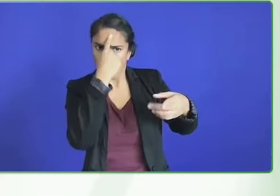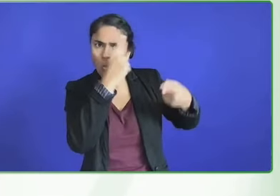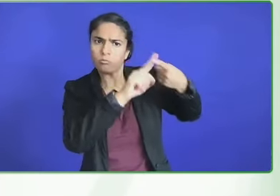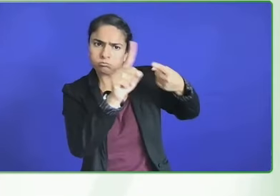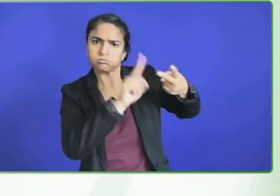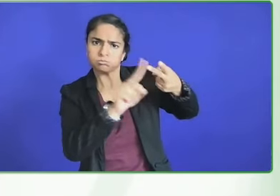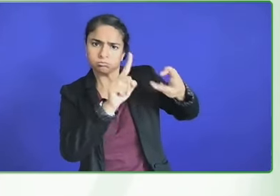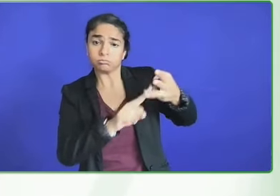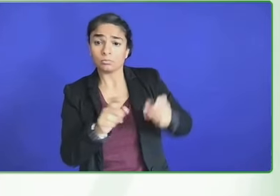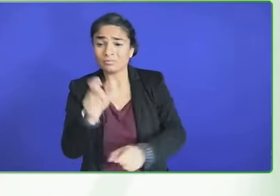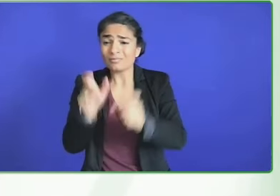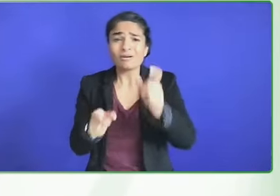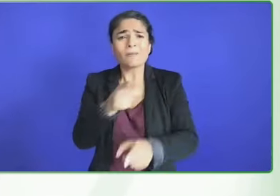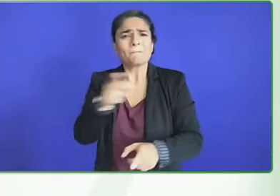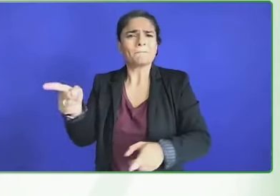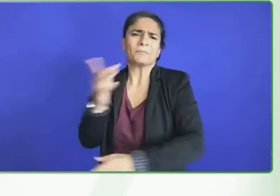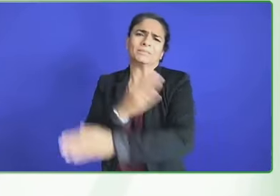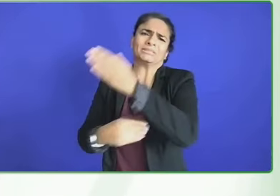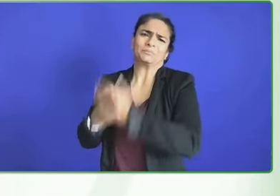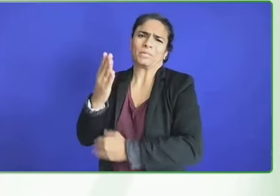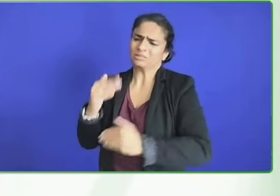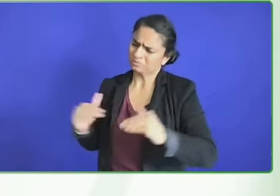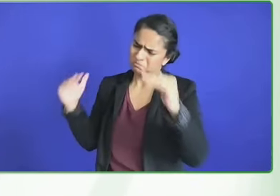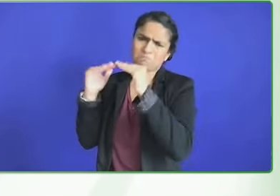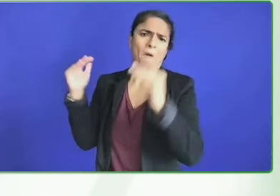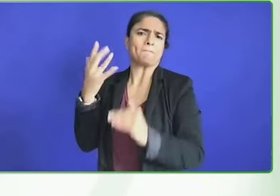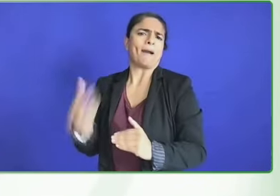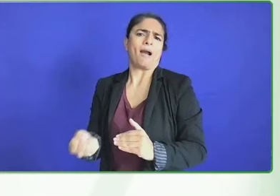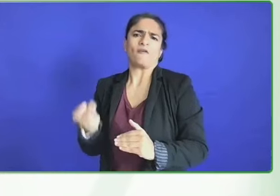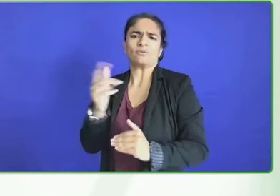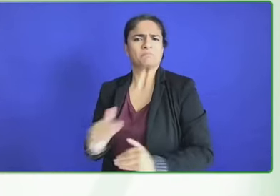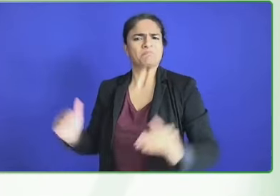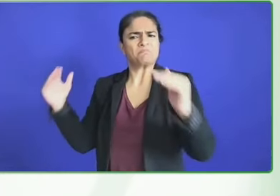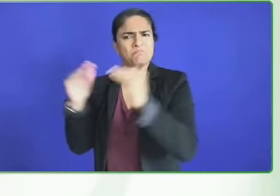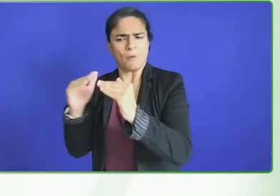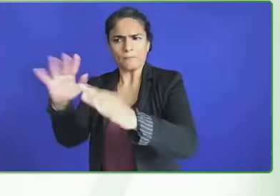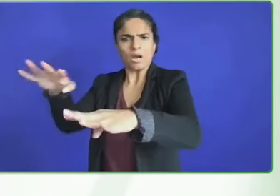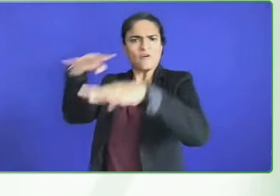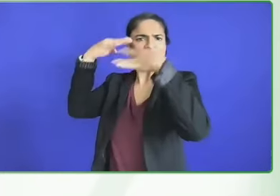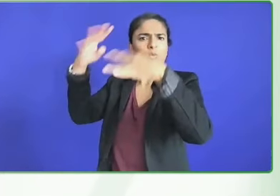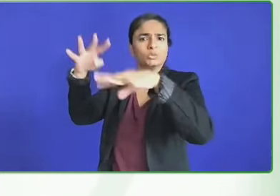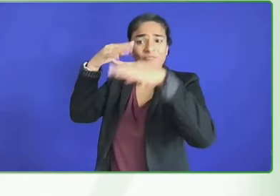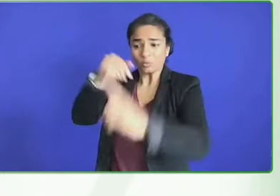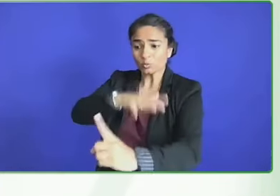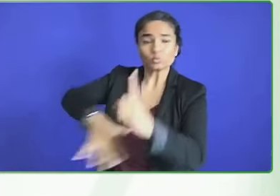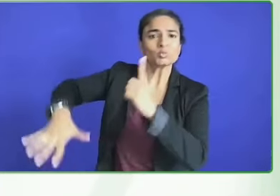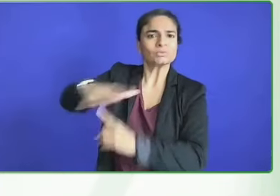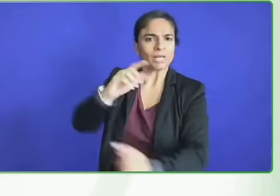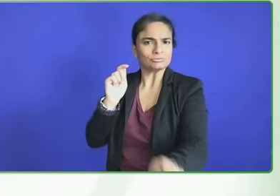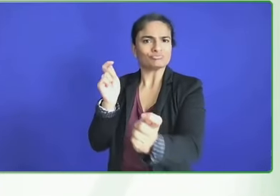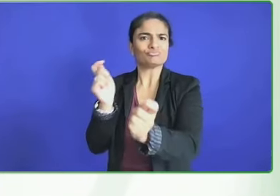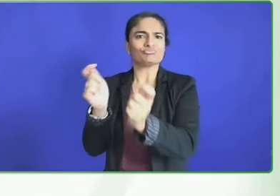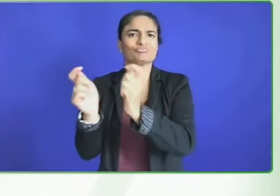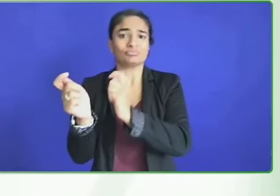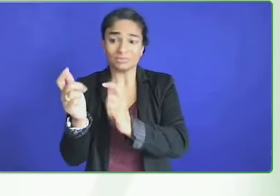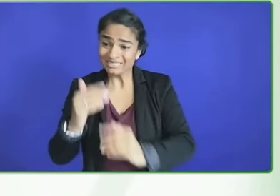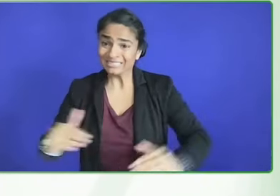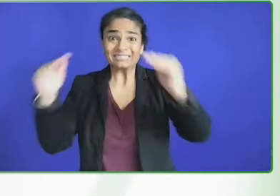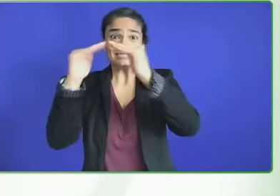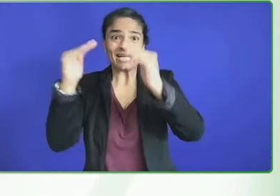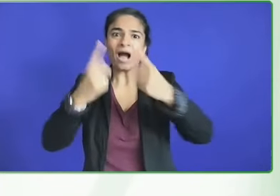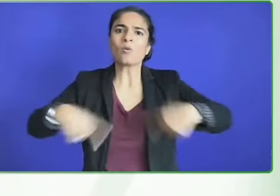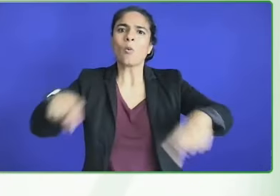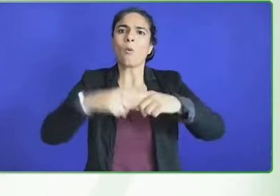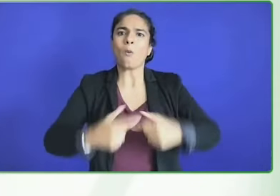collective, cannot afford to miss out on. In other words, I believe society cannot afford to accommodate inaccessibility